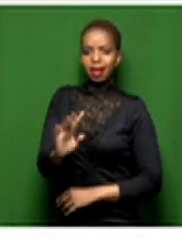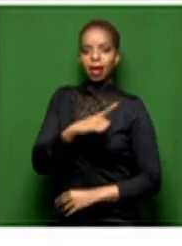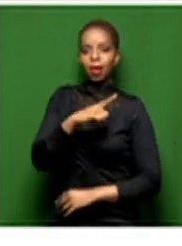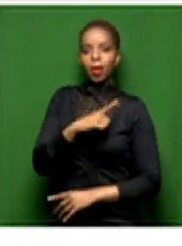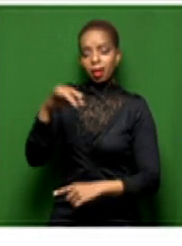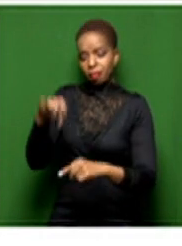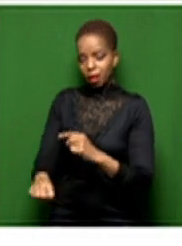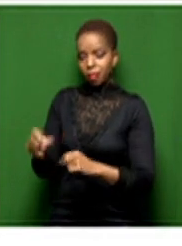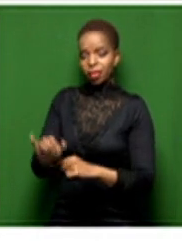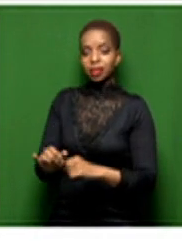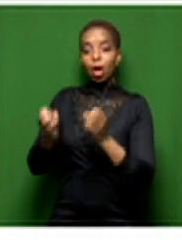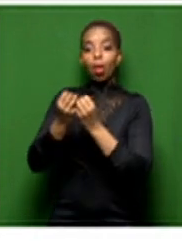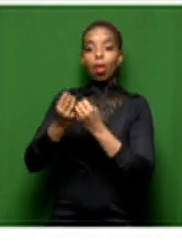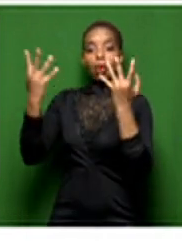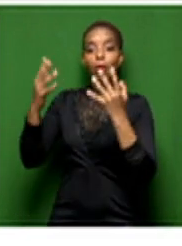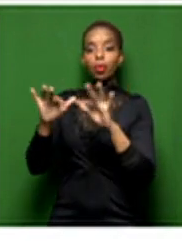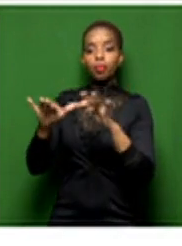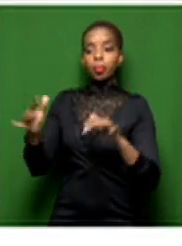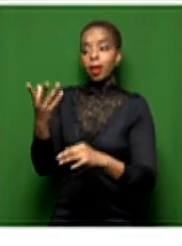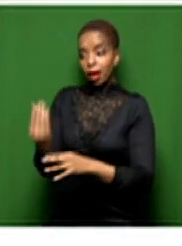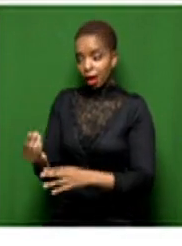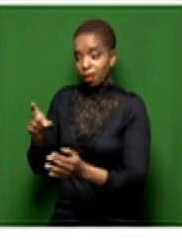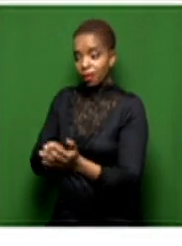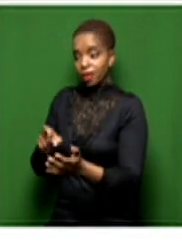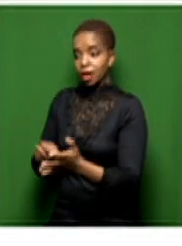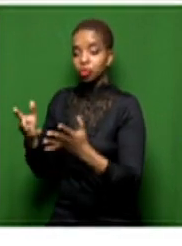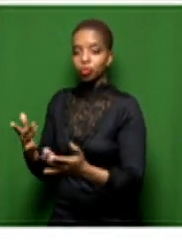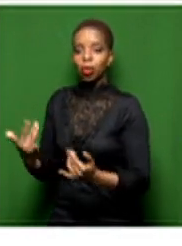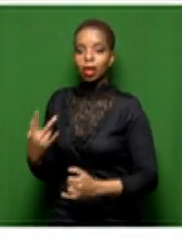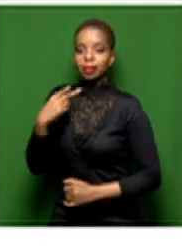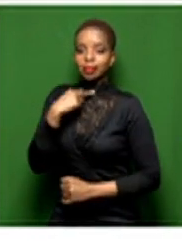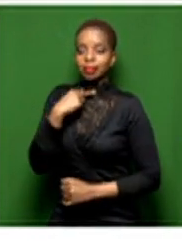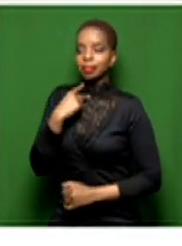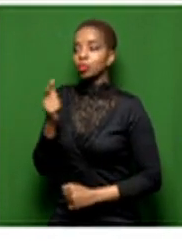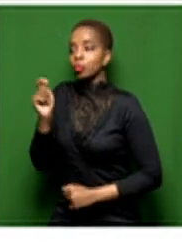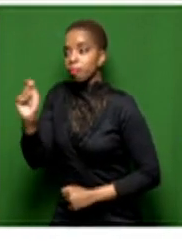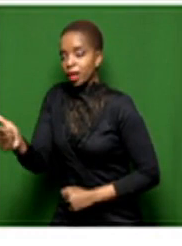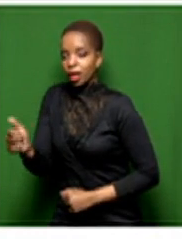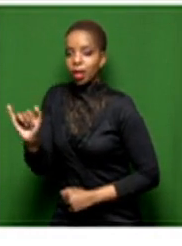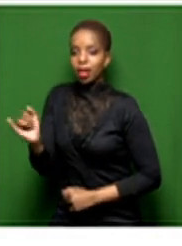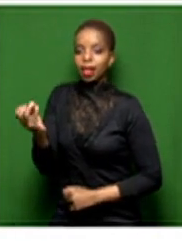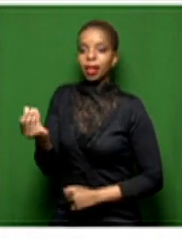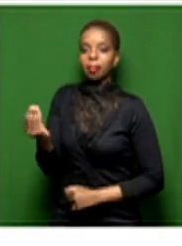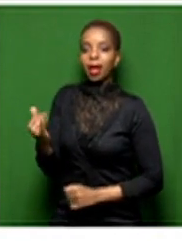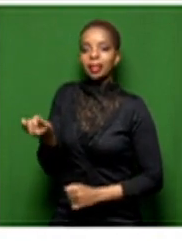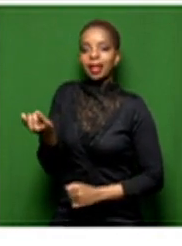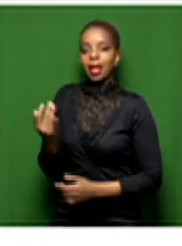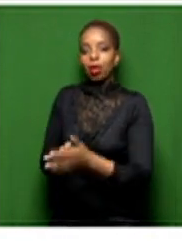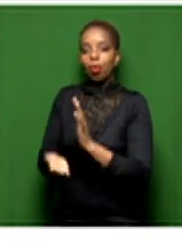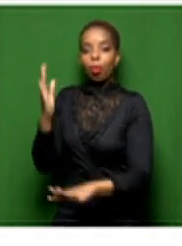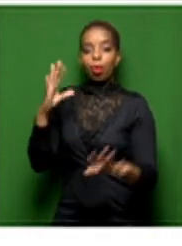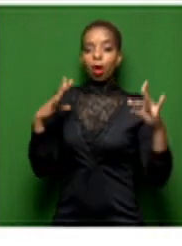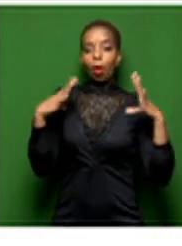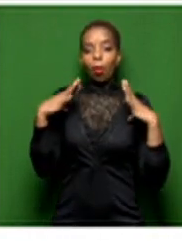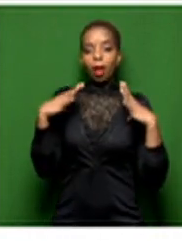of debts and they end up piling and you end up not being able to pay off the debt. Just like going on holiday, you can't go